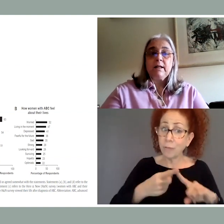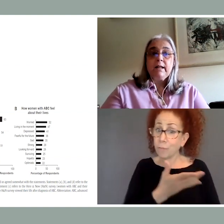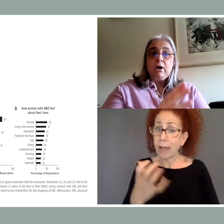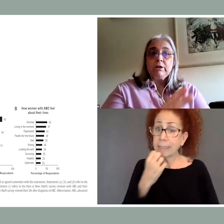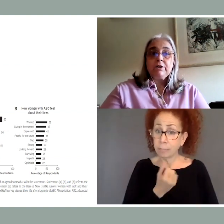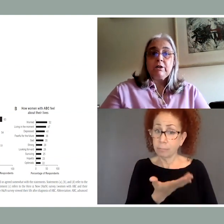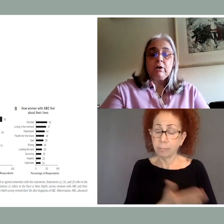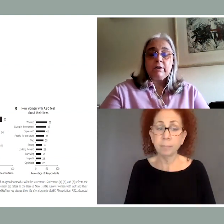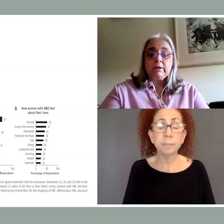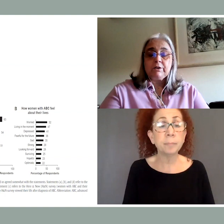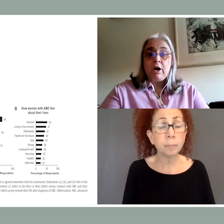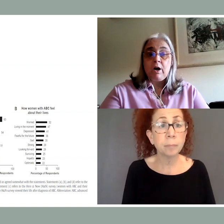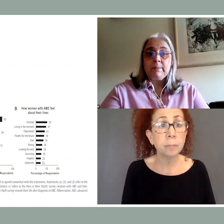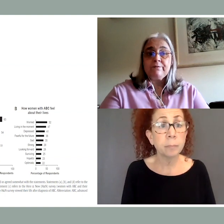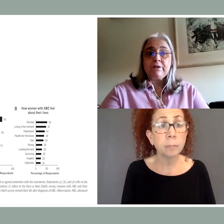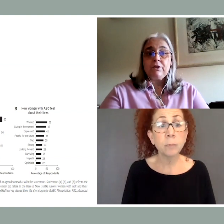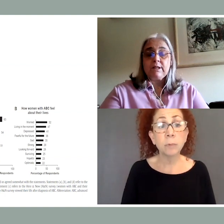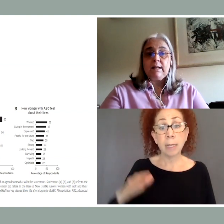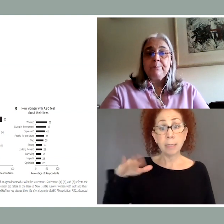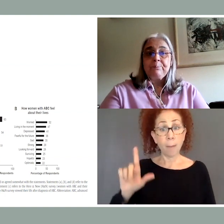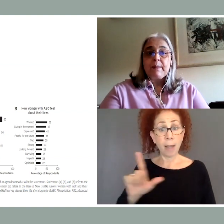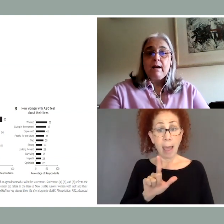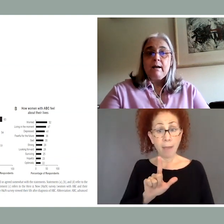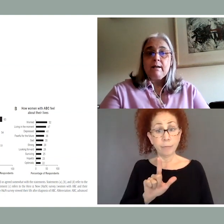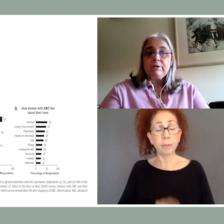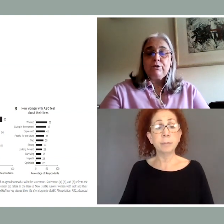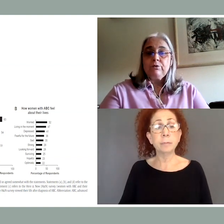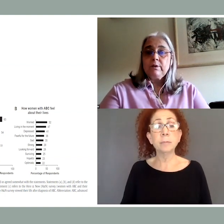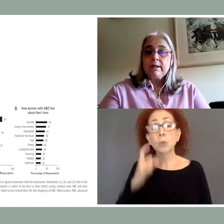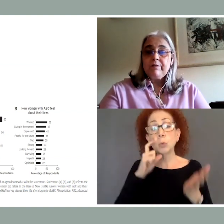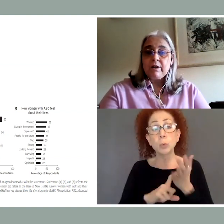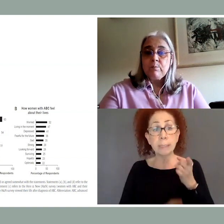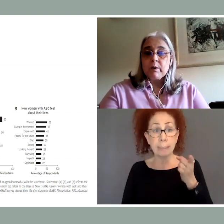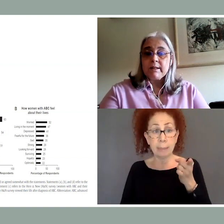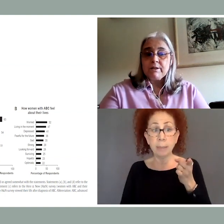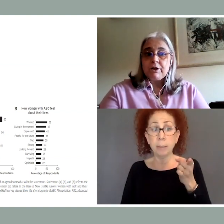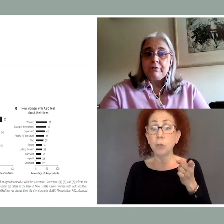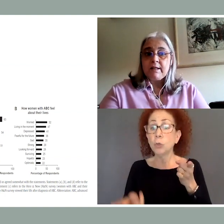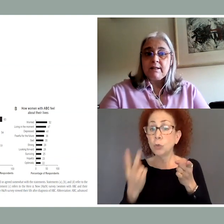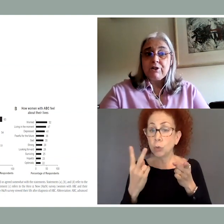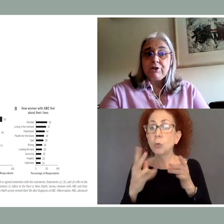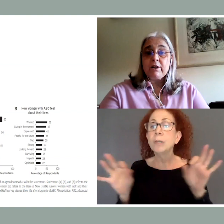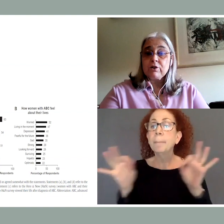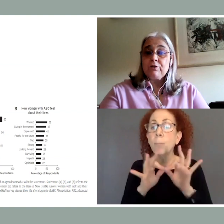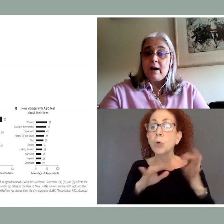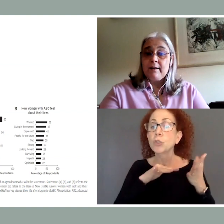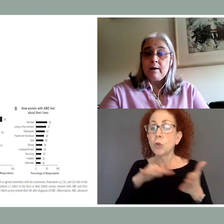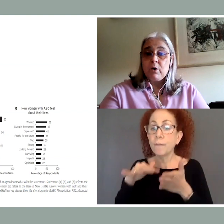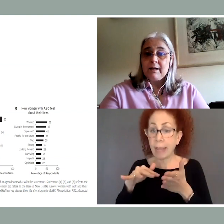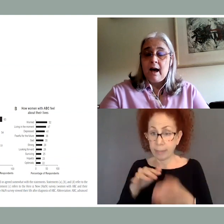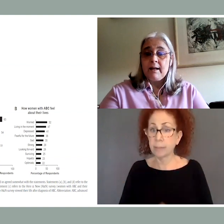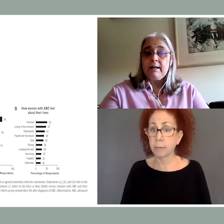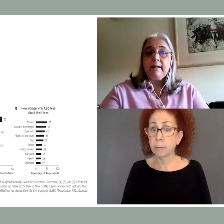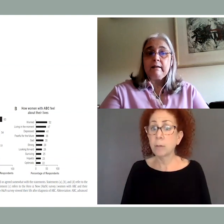carers. On the top left, you see two very important surveys that you can also find